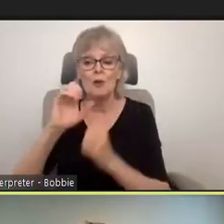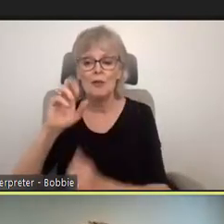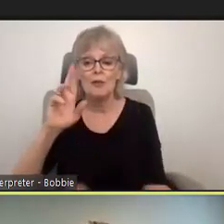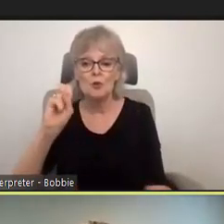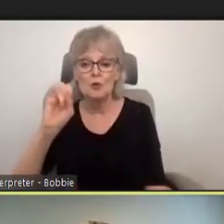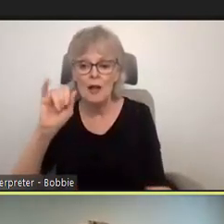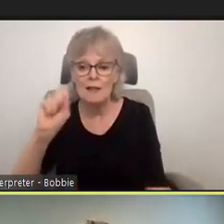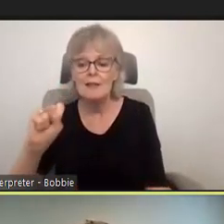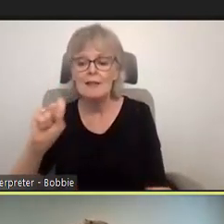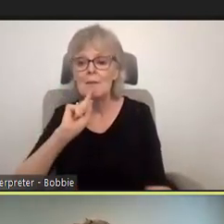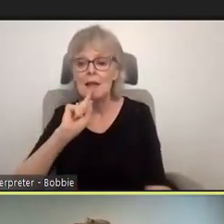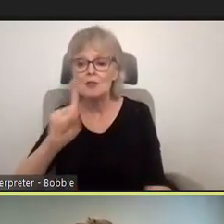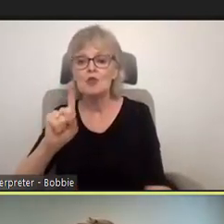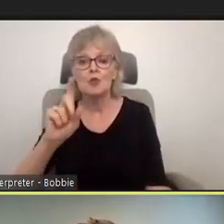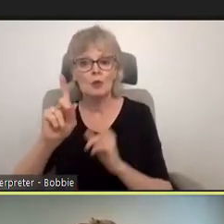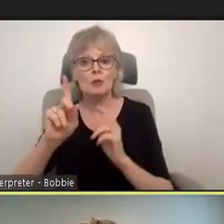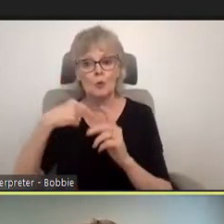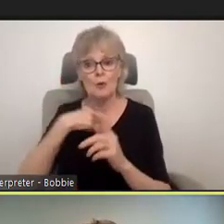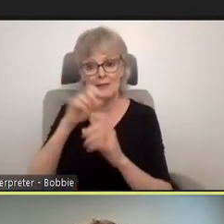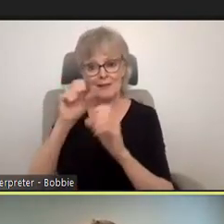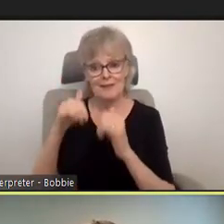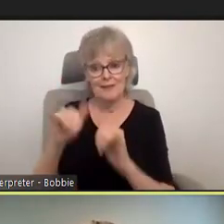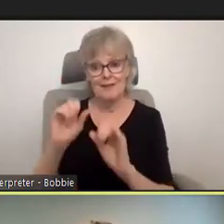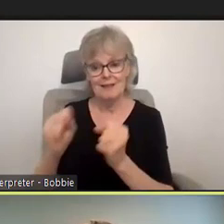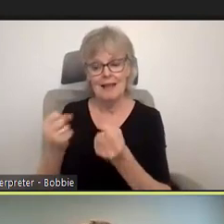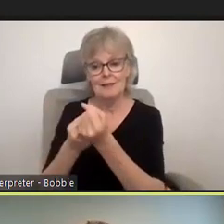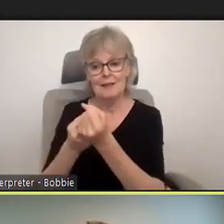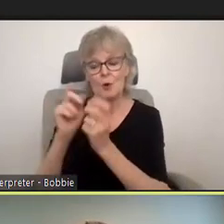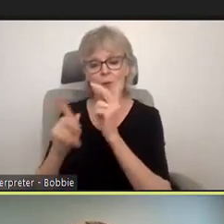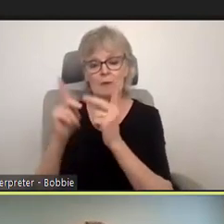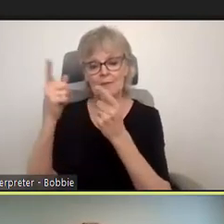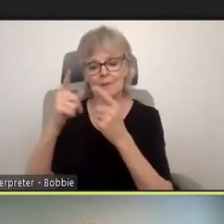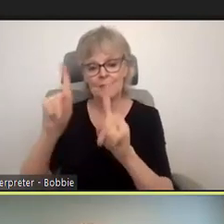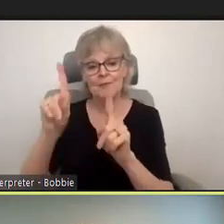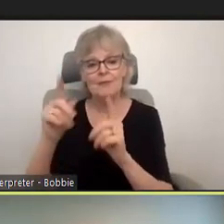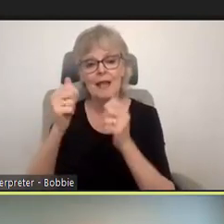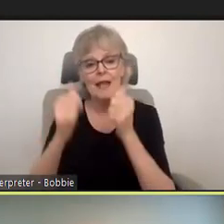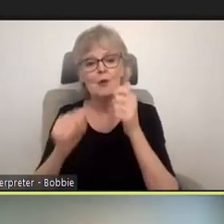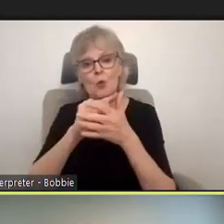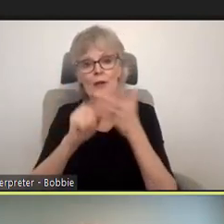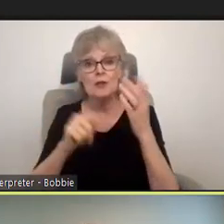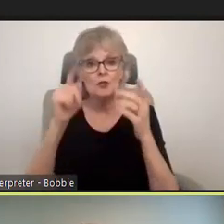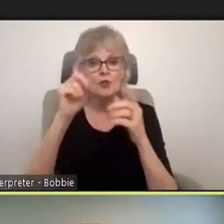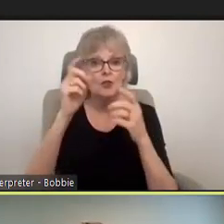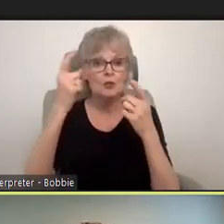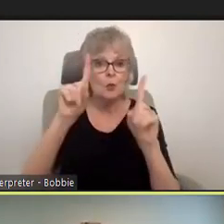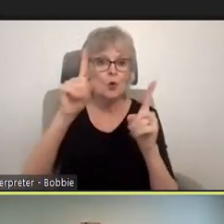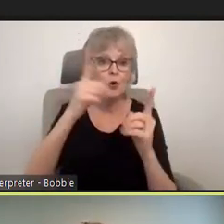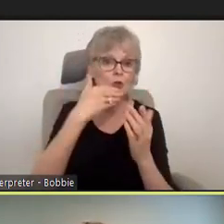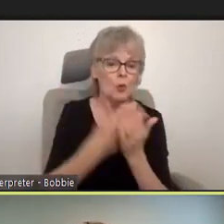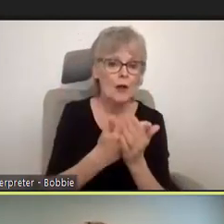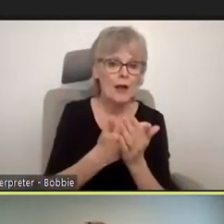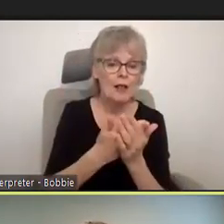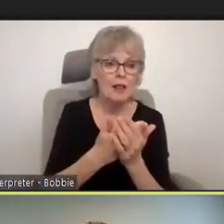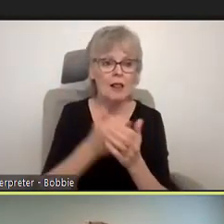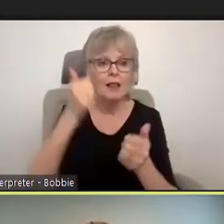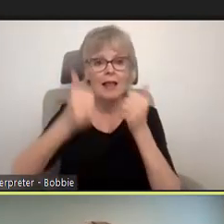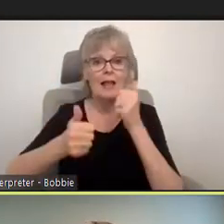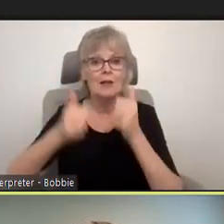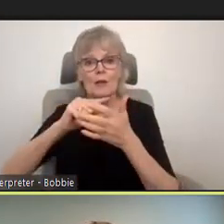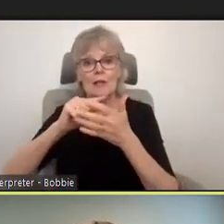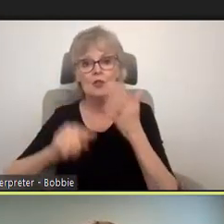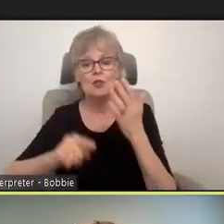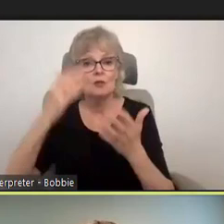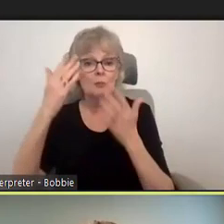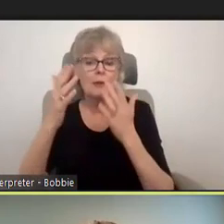sure that people could still be supported effectively, and think about which of those things have been working well and which of those things we might want to